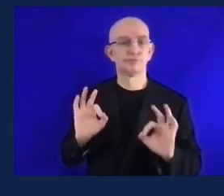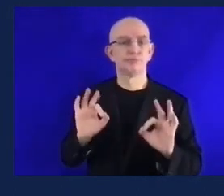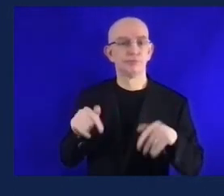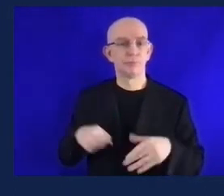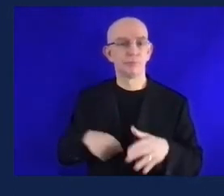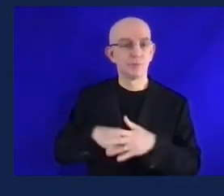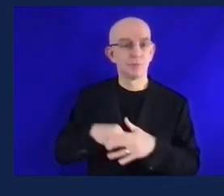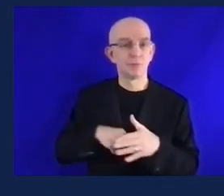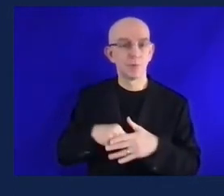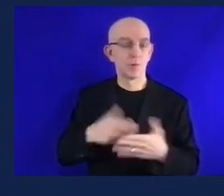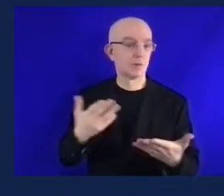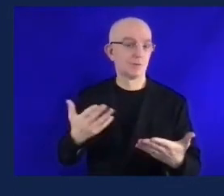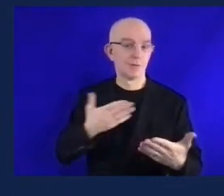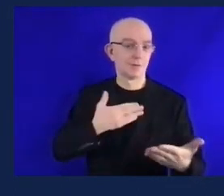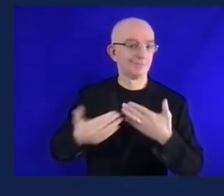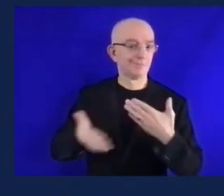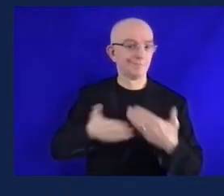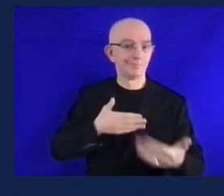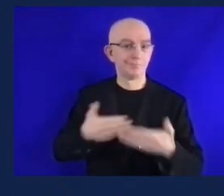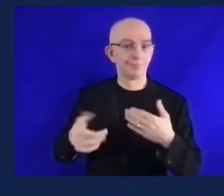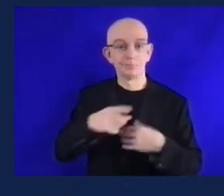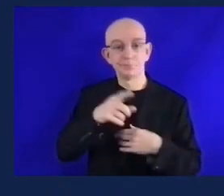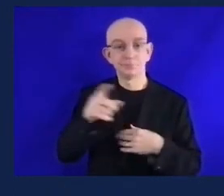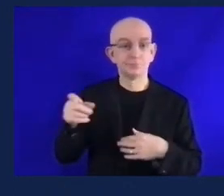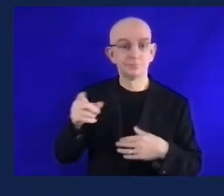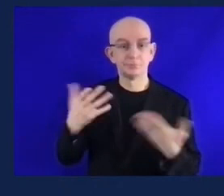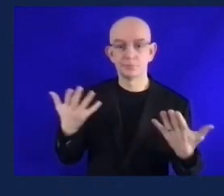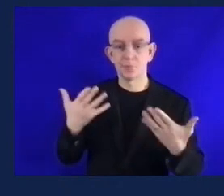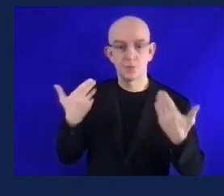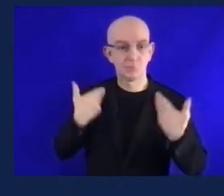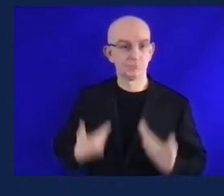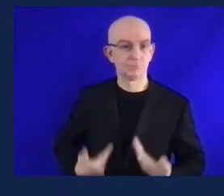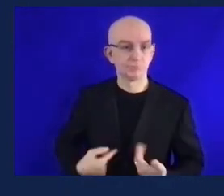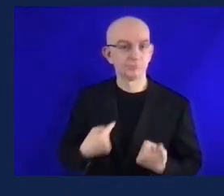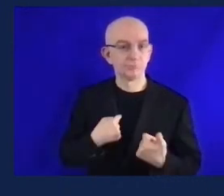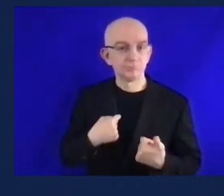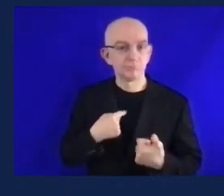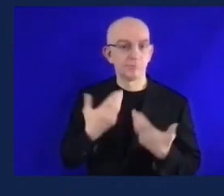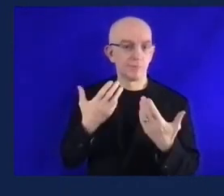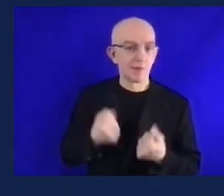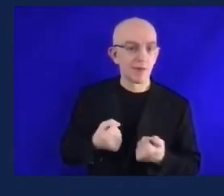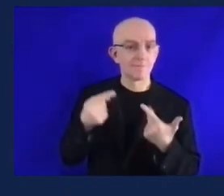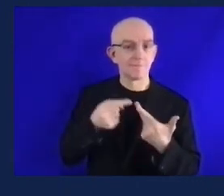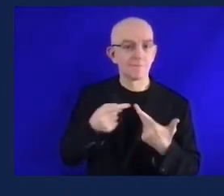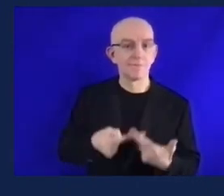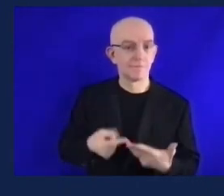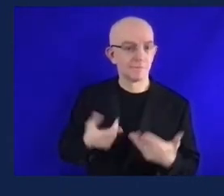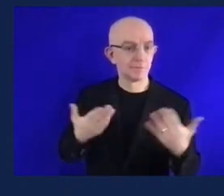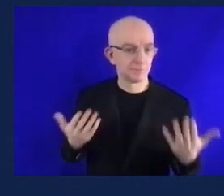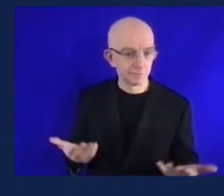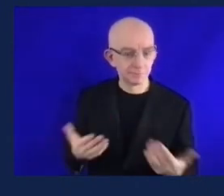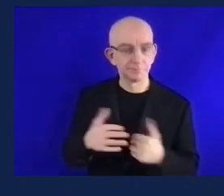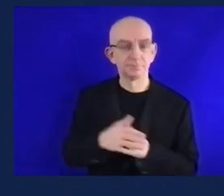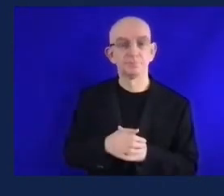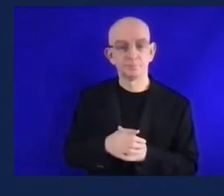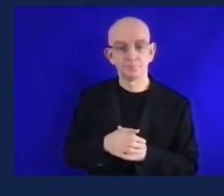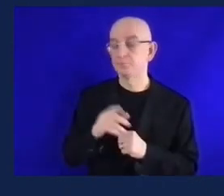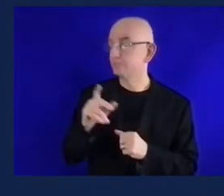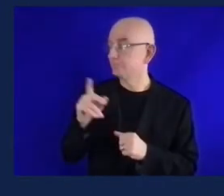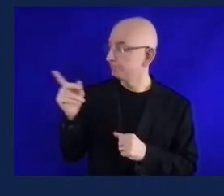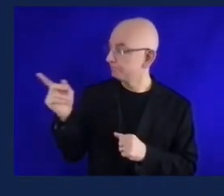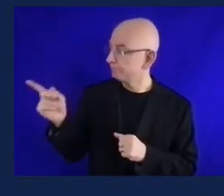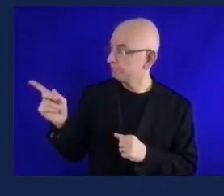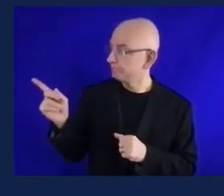2 years ago, with 26 years and after 10 years as a professional player, I took one of the